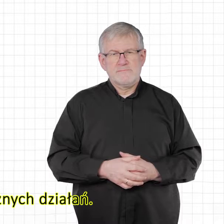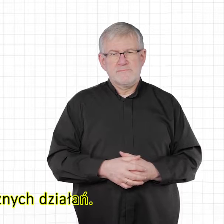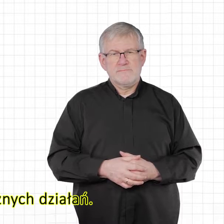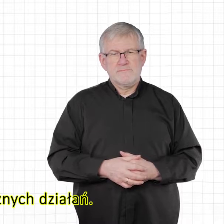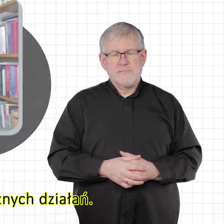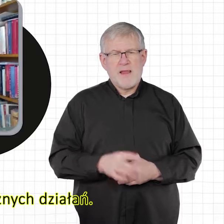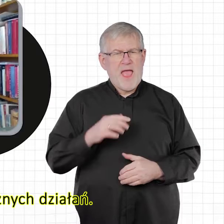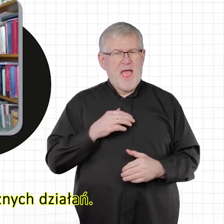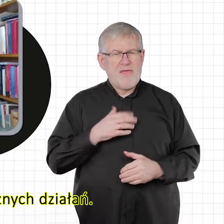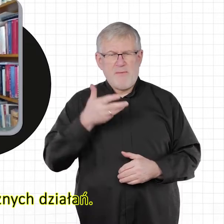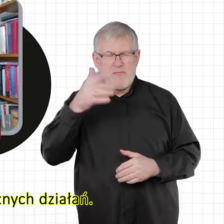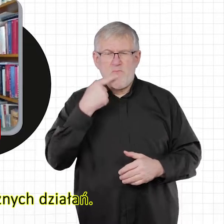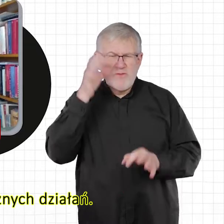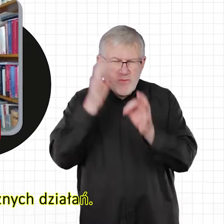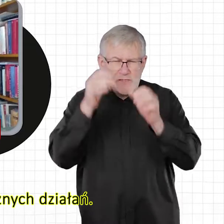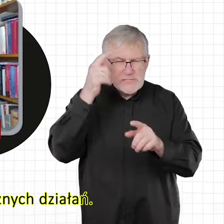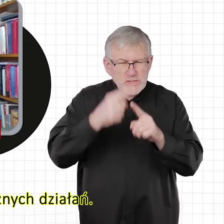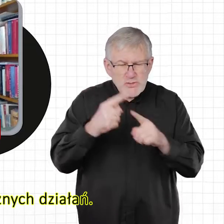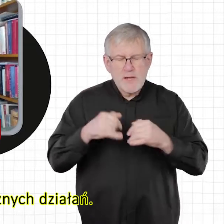I would say,